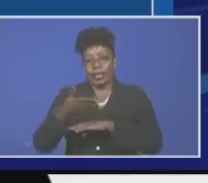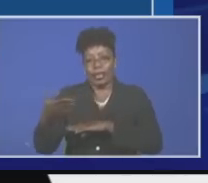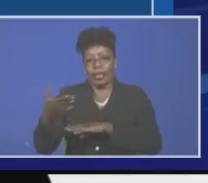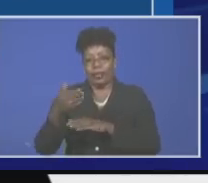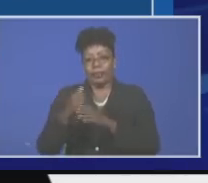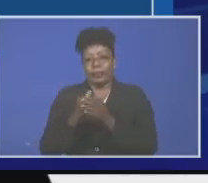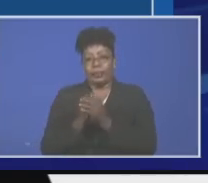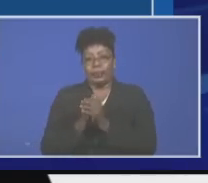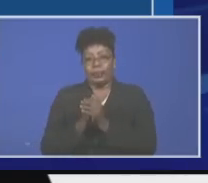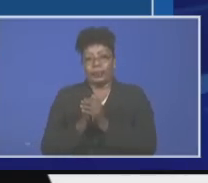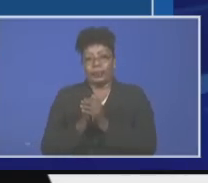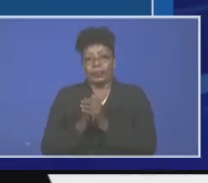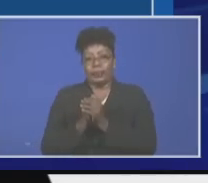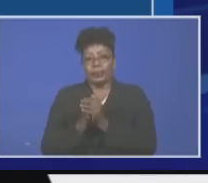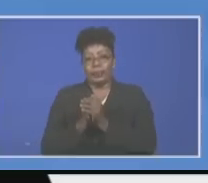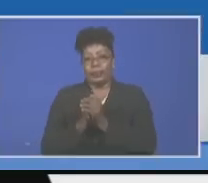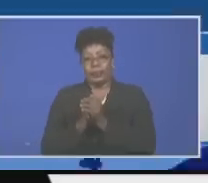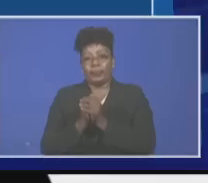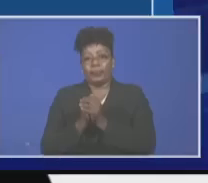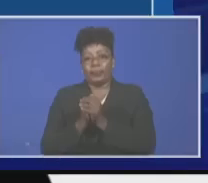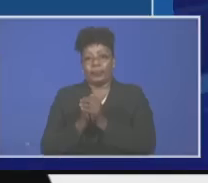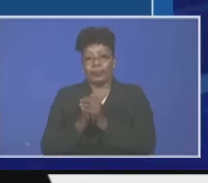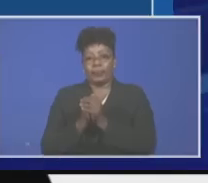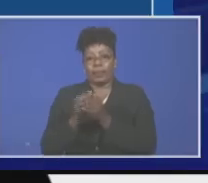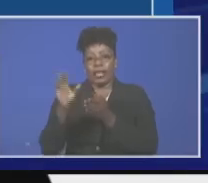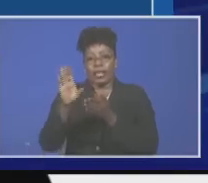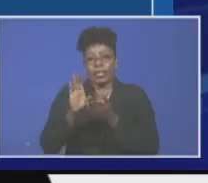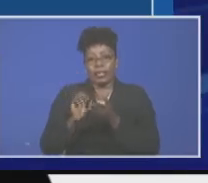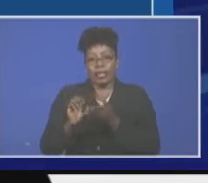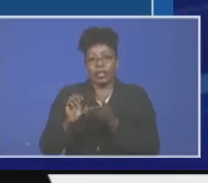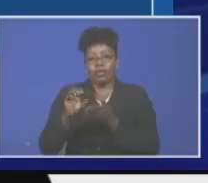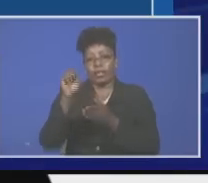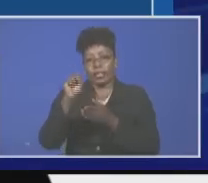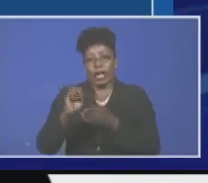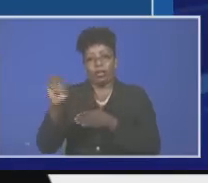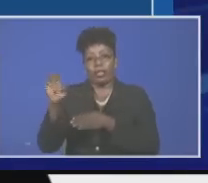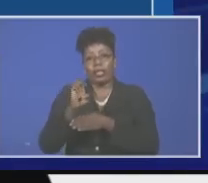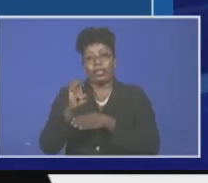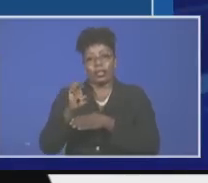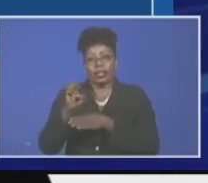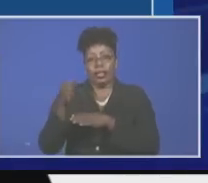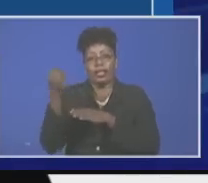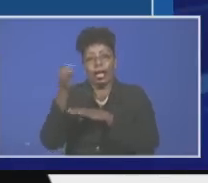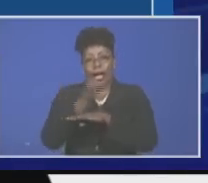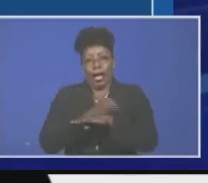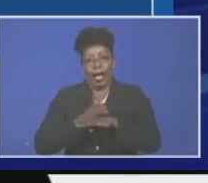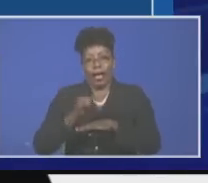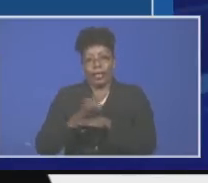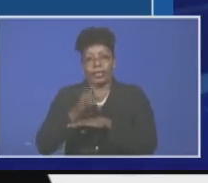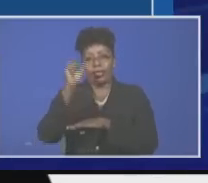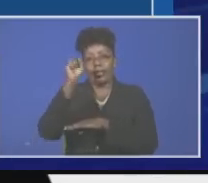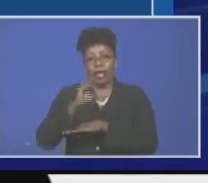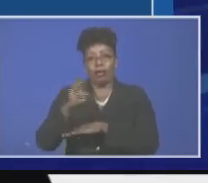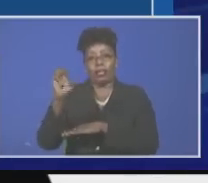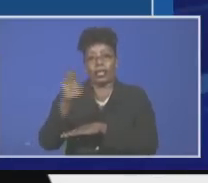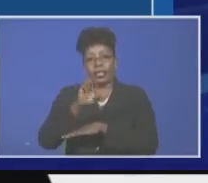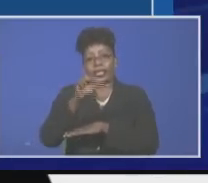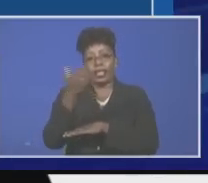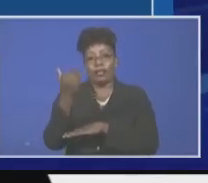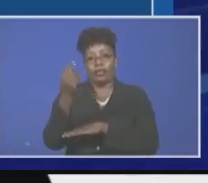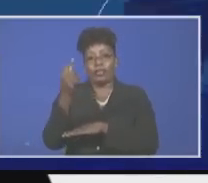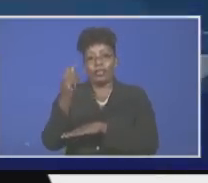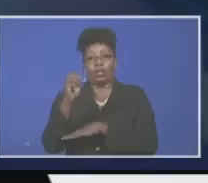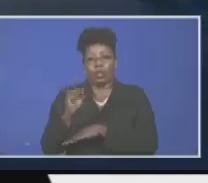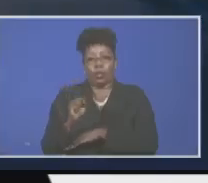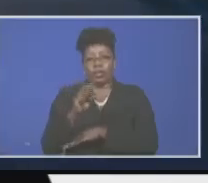morning, low tide at 4:38 in the afternoon. For the central and southeastern islands on Thursday, the winds become southeast at 10 to 15 knots and the wave